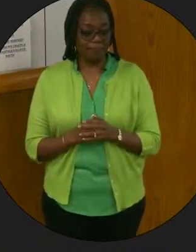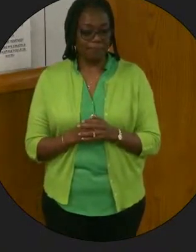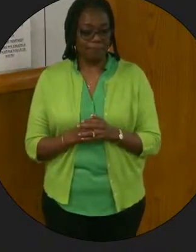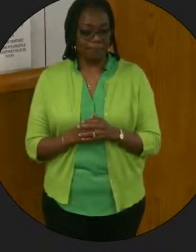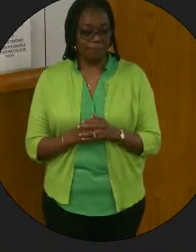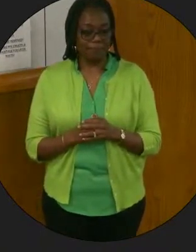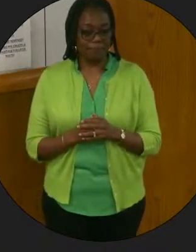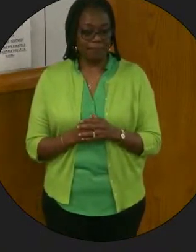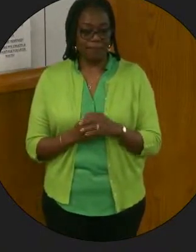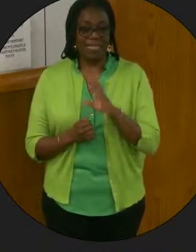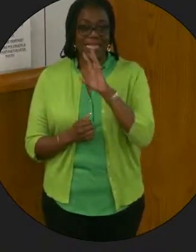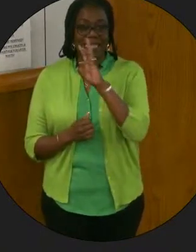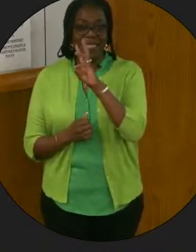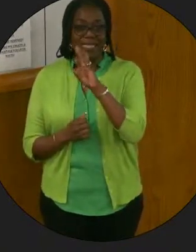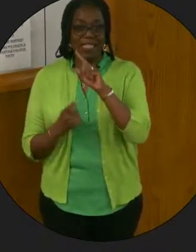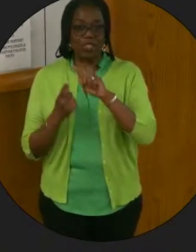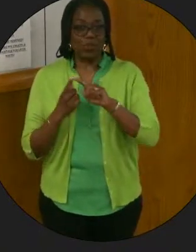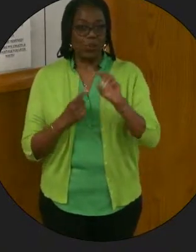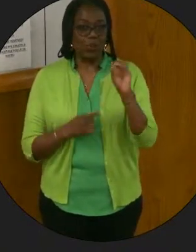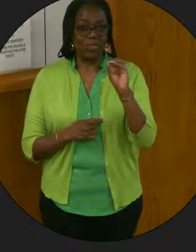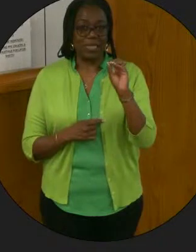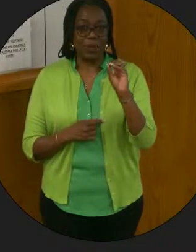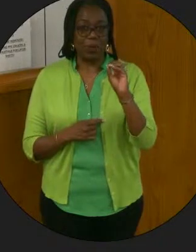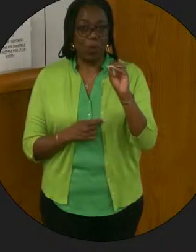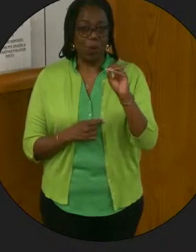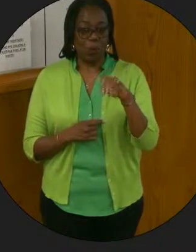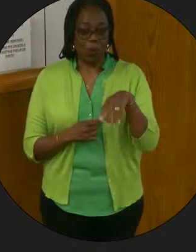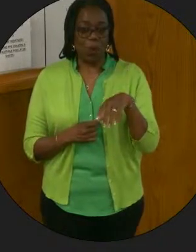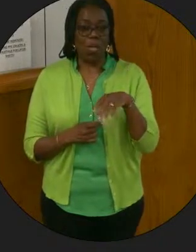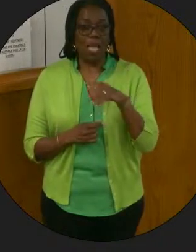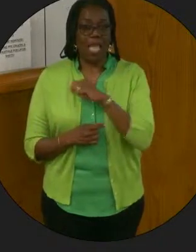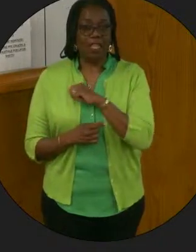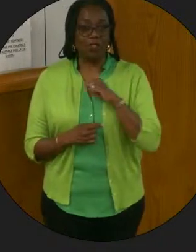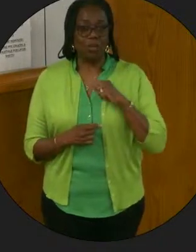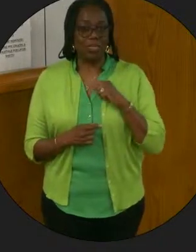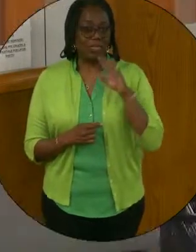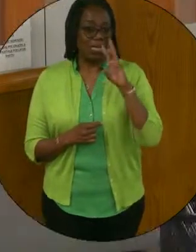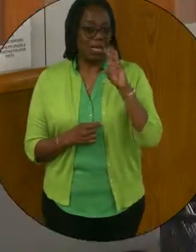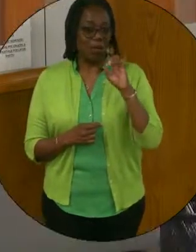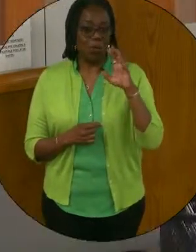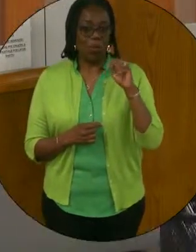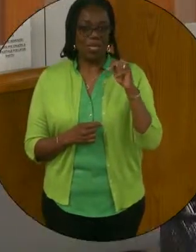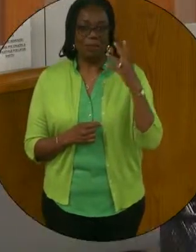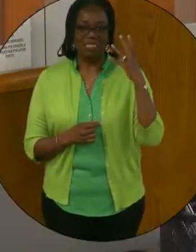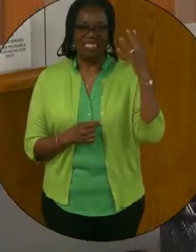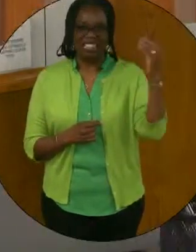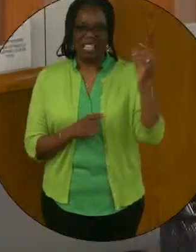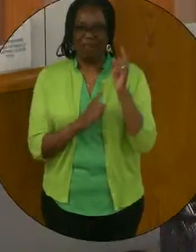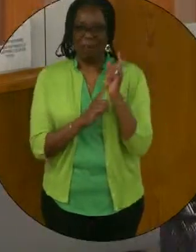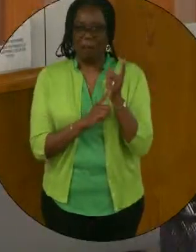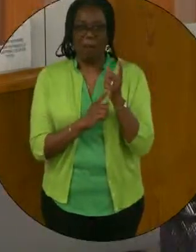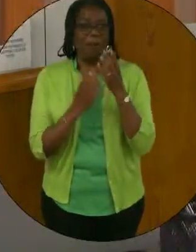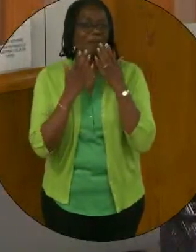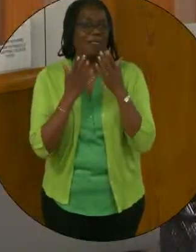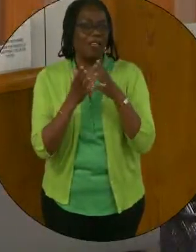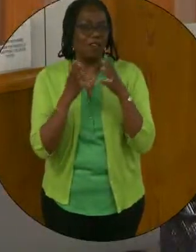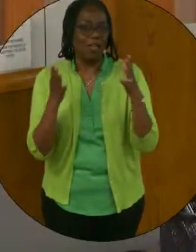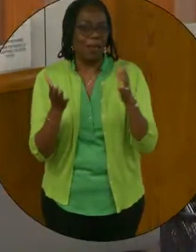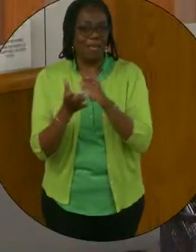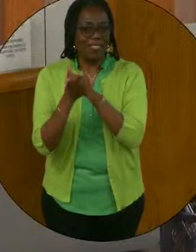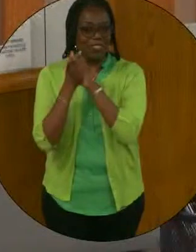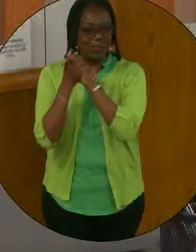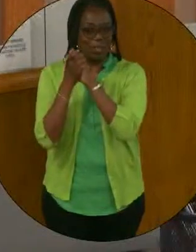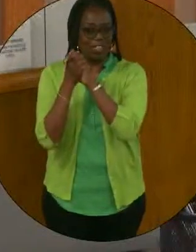That motion passes 6-0, noting Trustee Williams has stepped away for a moment. Thank you very much.